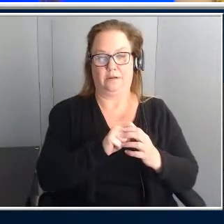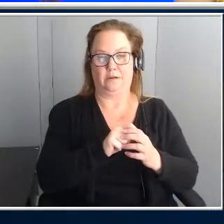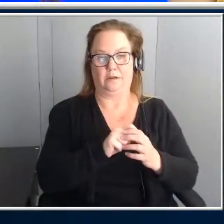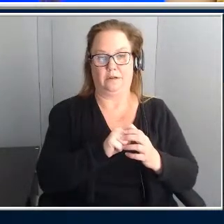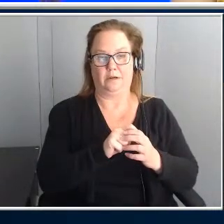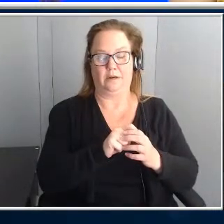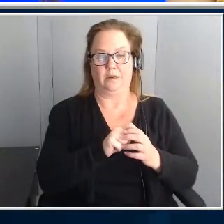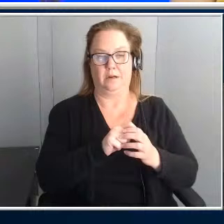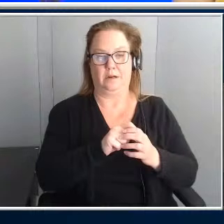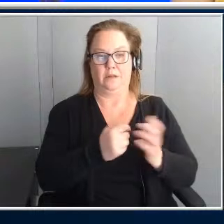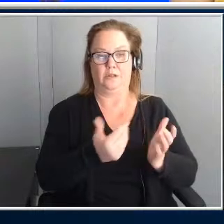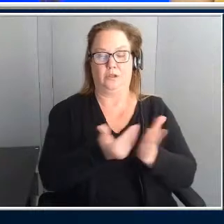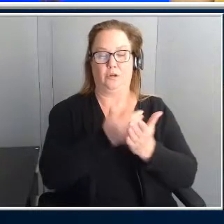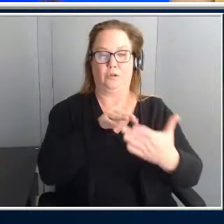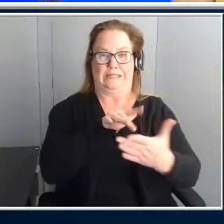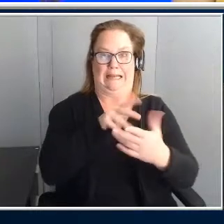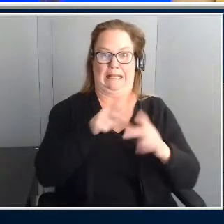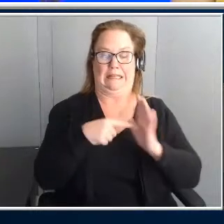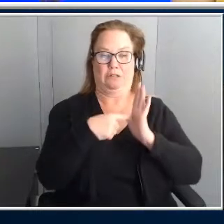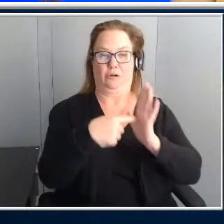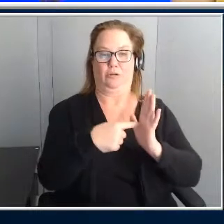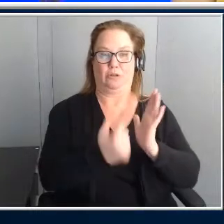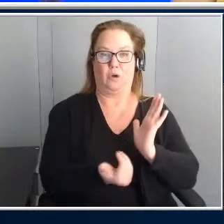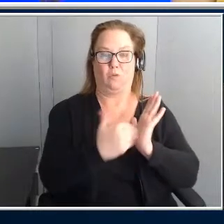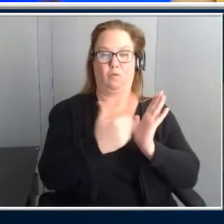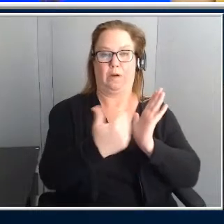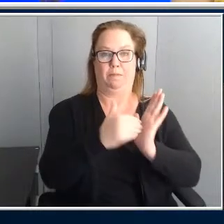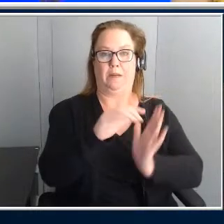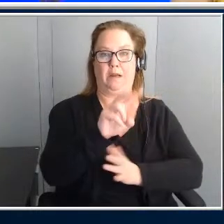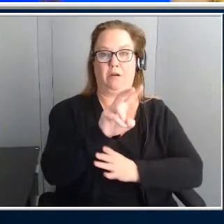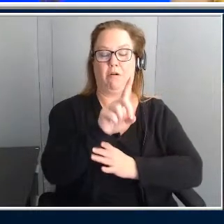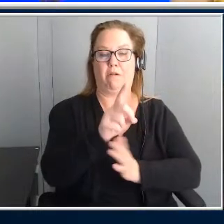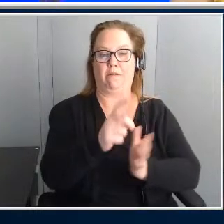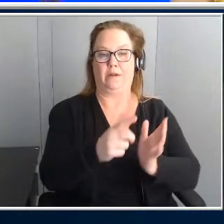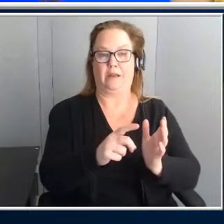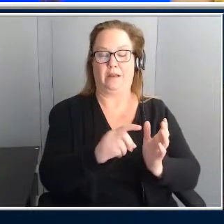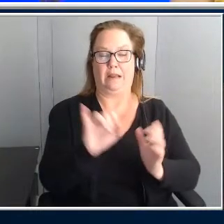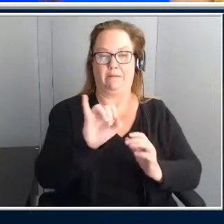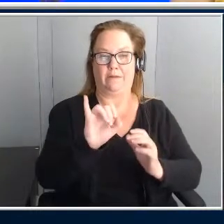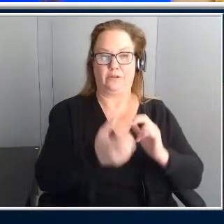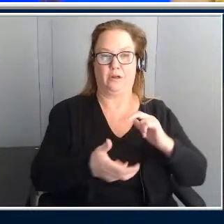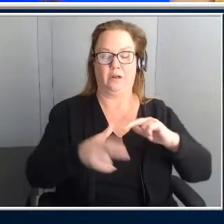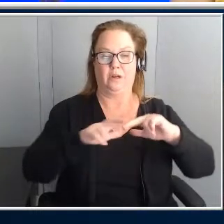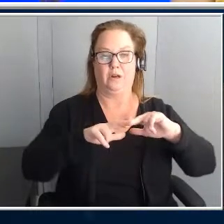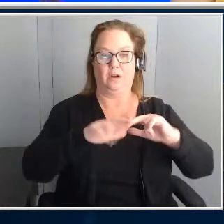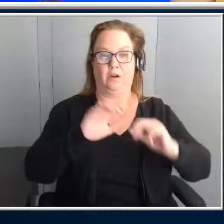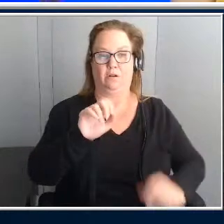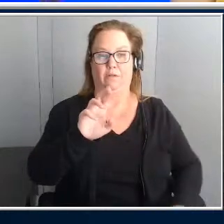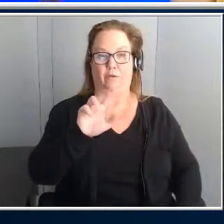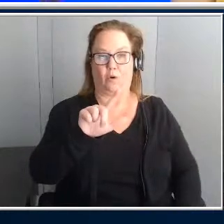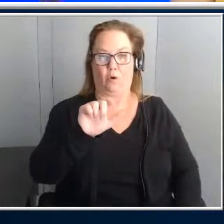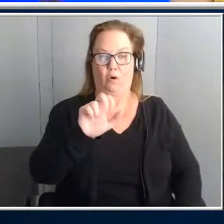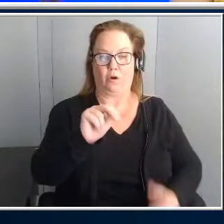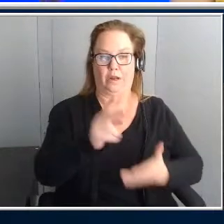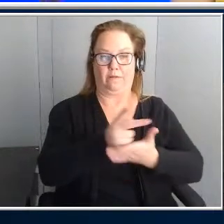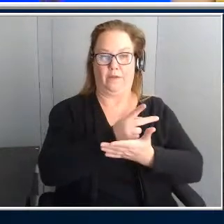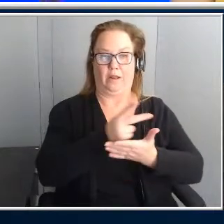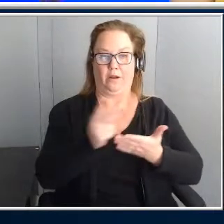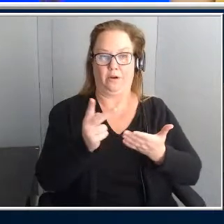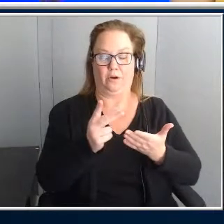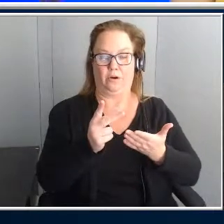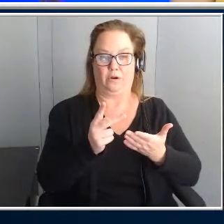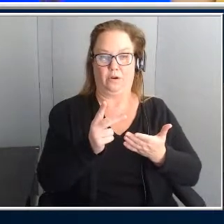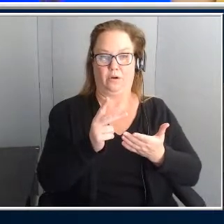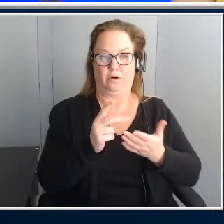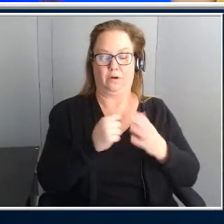study. This is even worse. It shows that repeat COVID infections increase your risk of organ failure, which is not what anyone who's gotten COVID